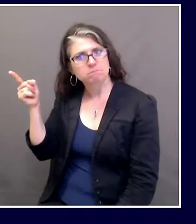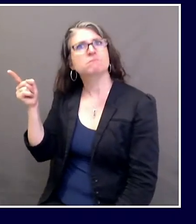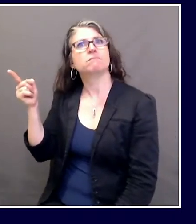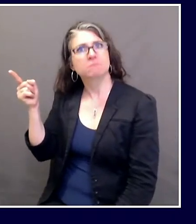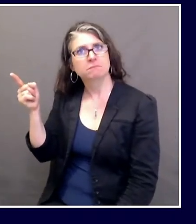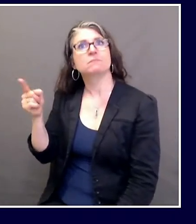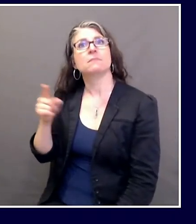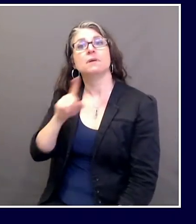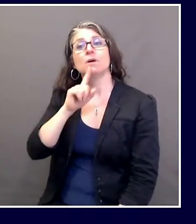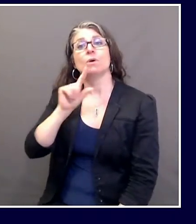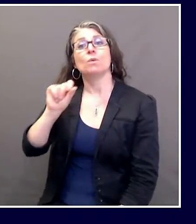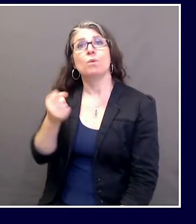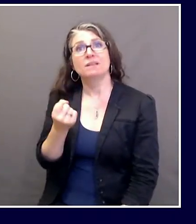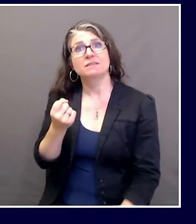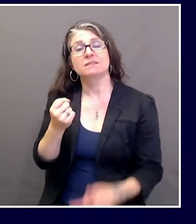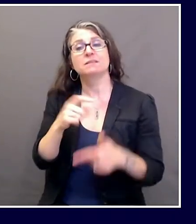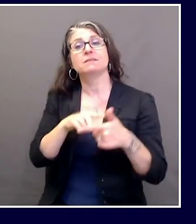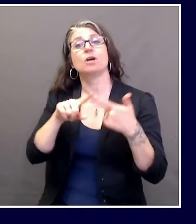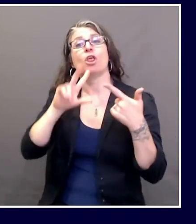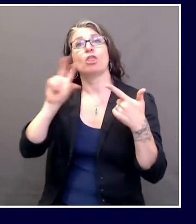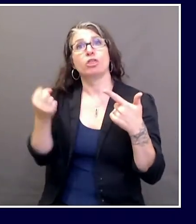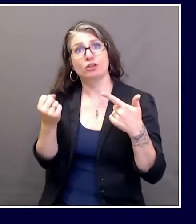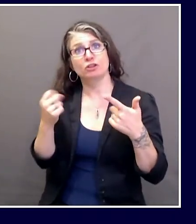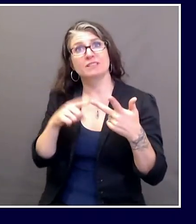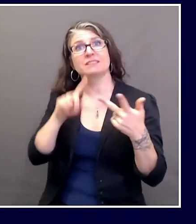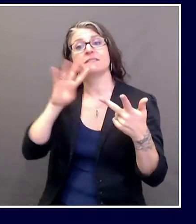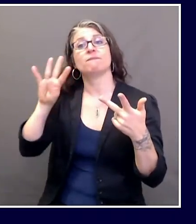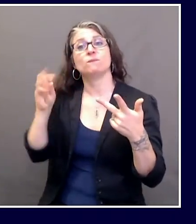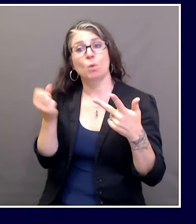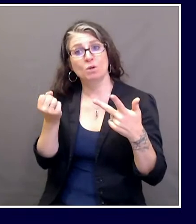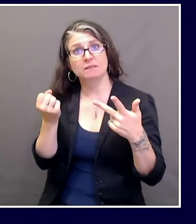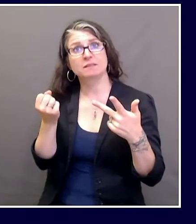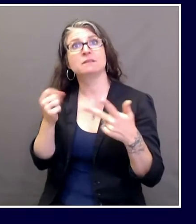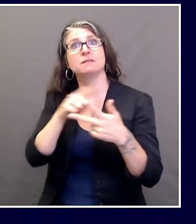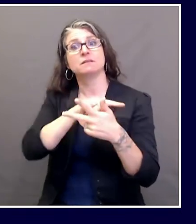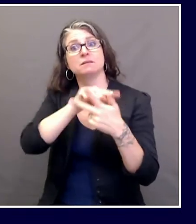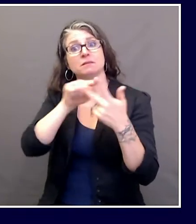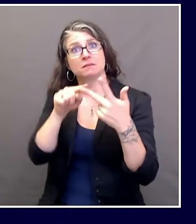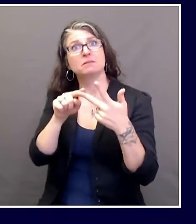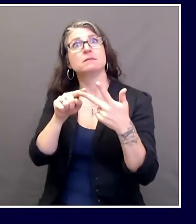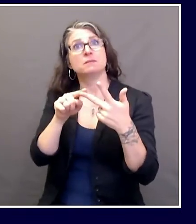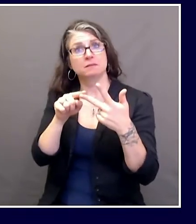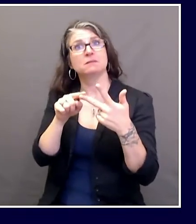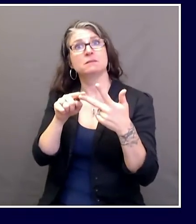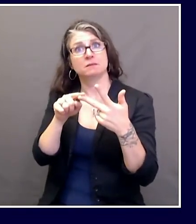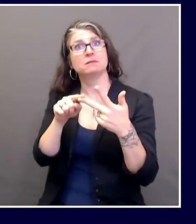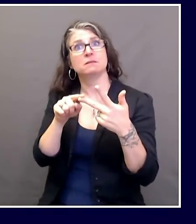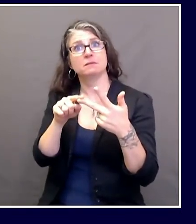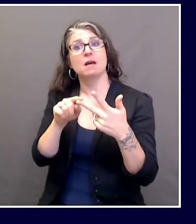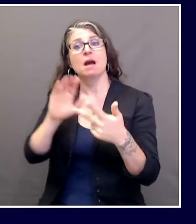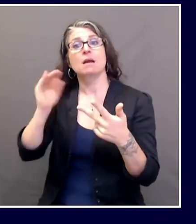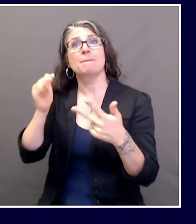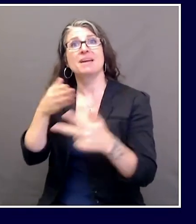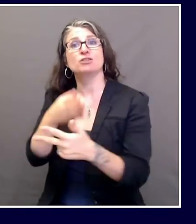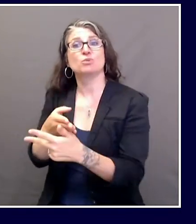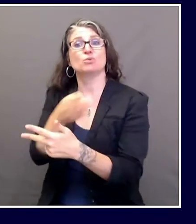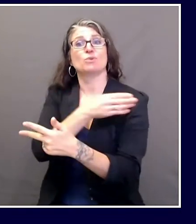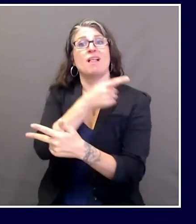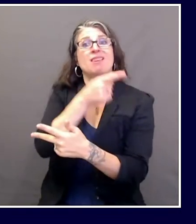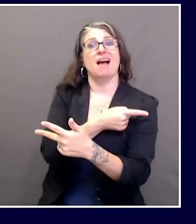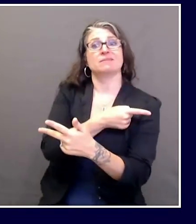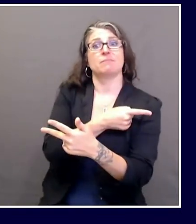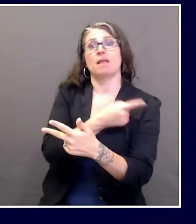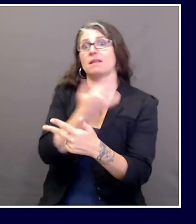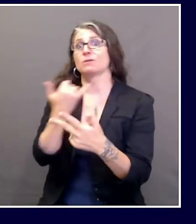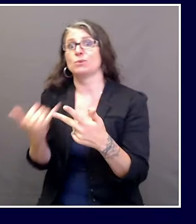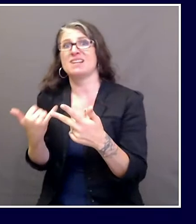of percentage of those populations with final dose in each of those categories in the last month. So I guess my question is